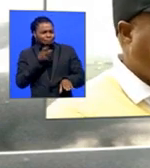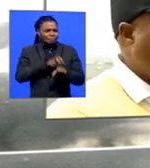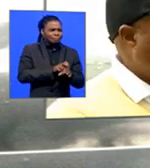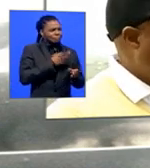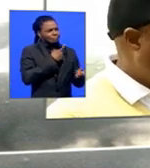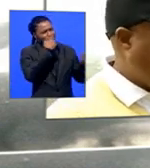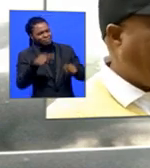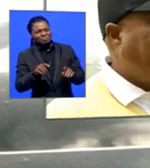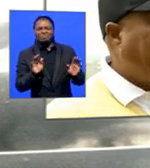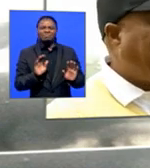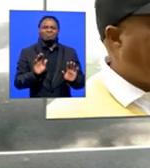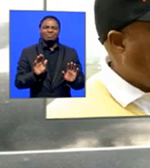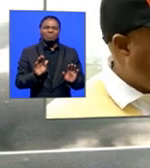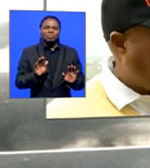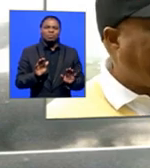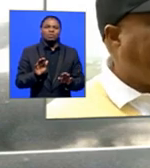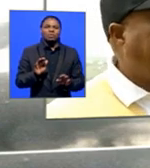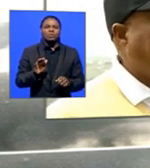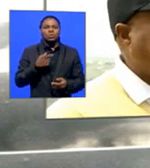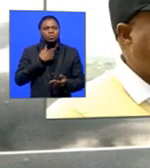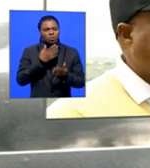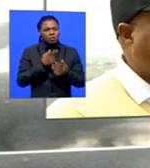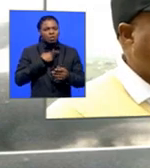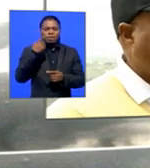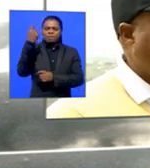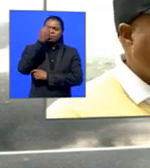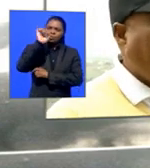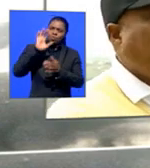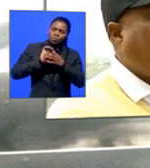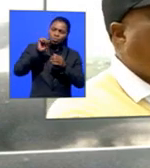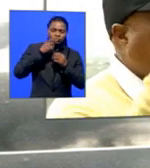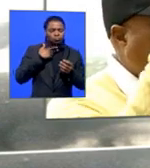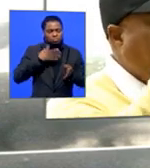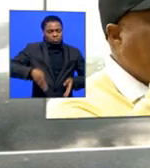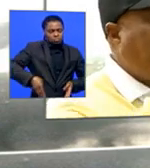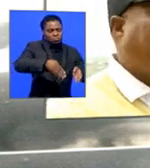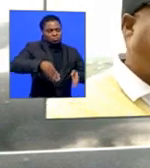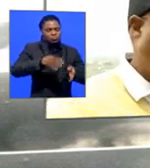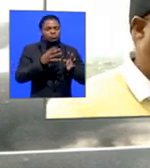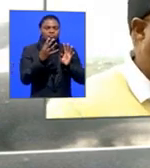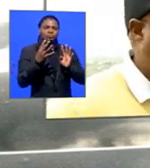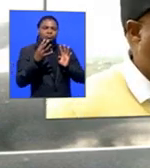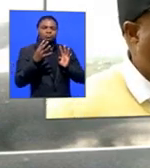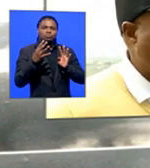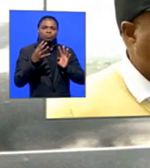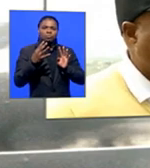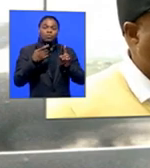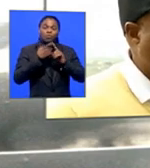do that. Umuntu usuke elalini yakhe awutshe endleleni, you know, njalo njalo ukusukela airport uzotshe